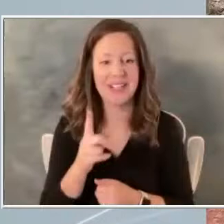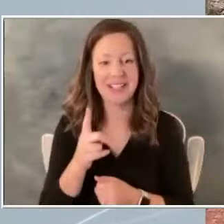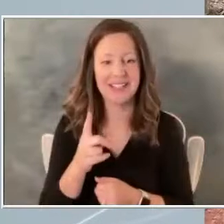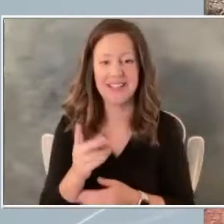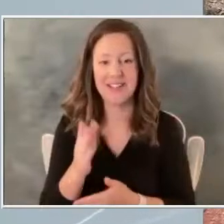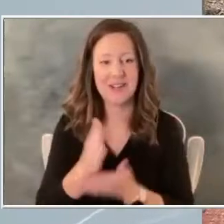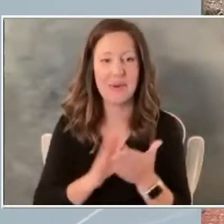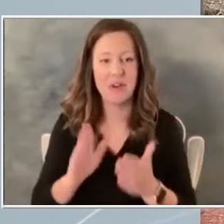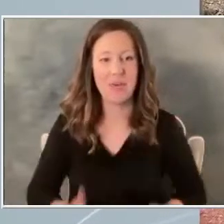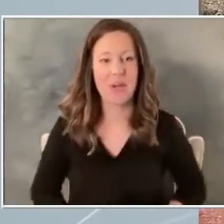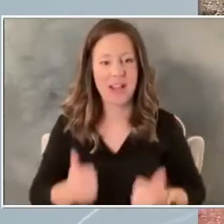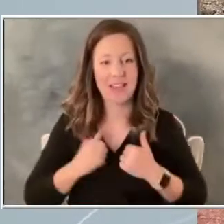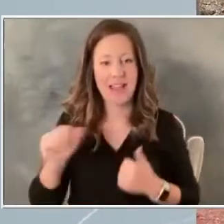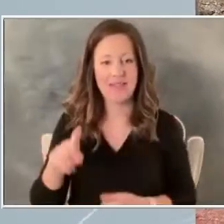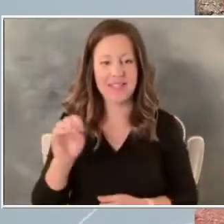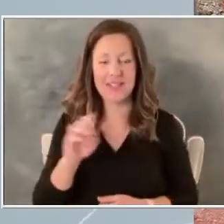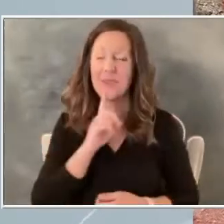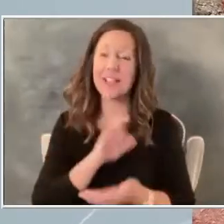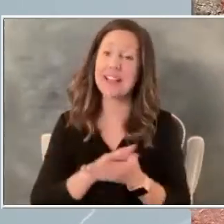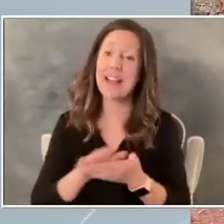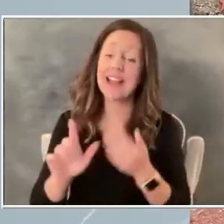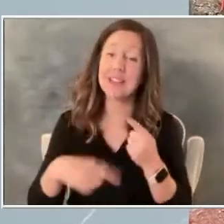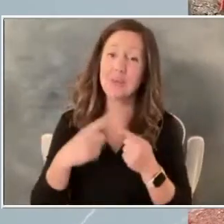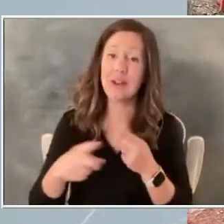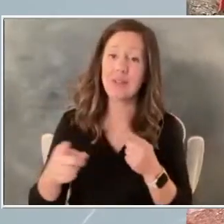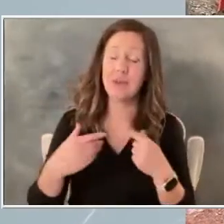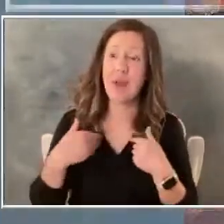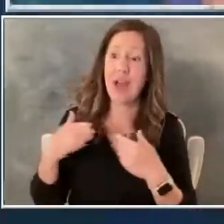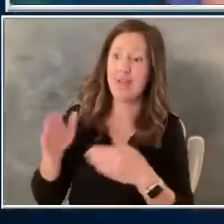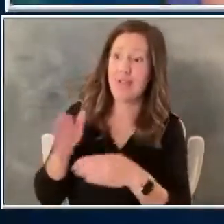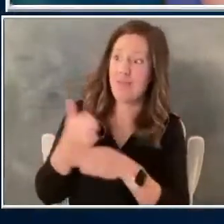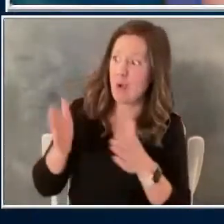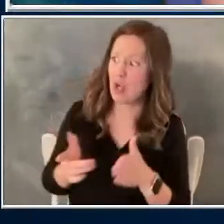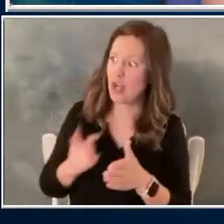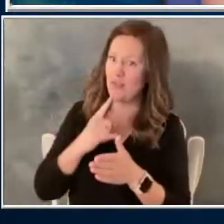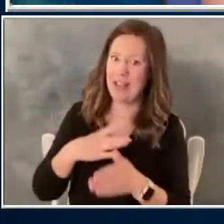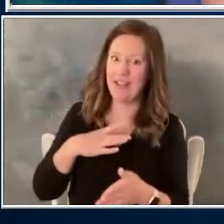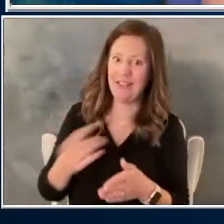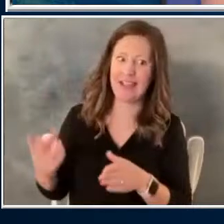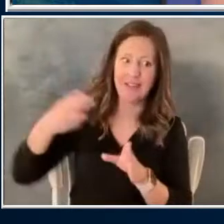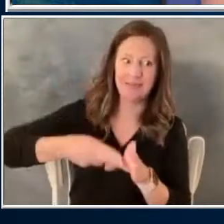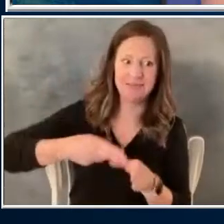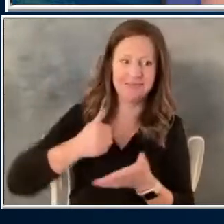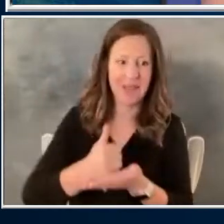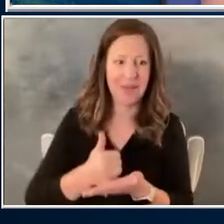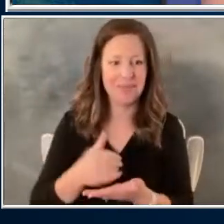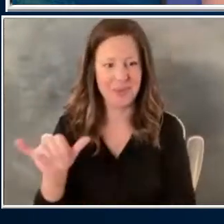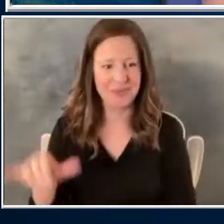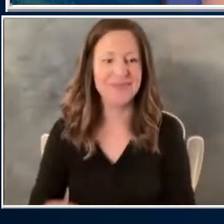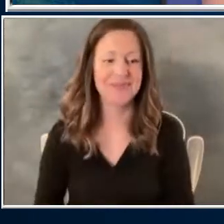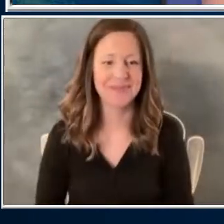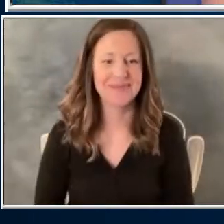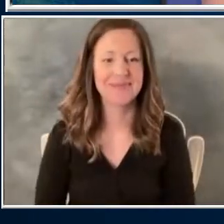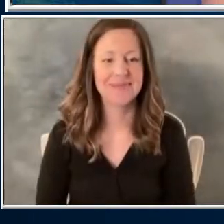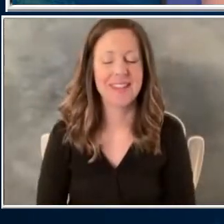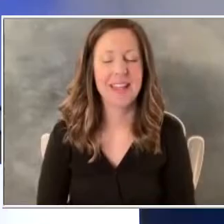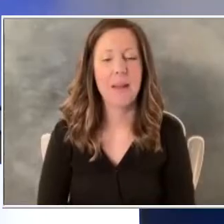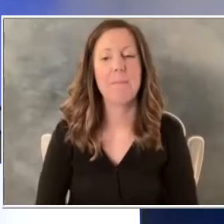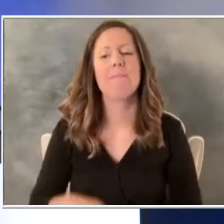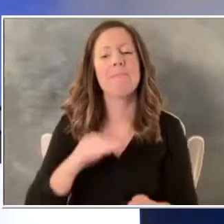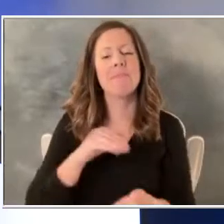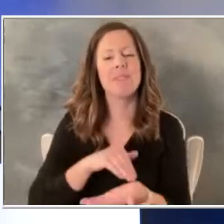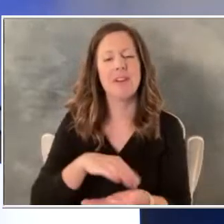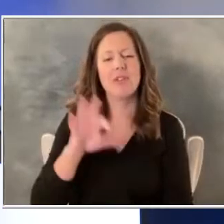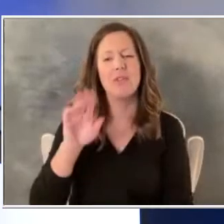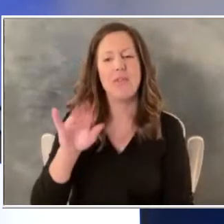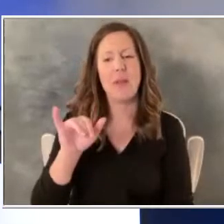And it's nice when you have a partner who likes to tag along and be healthy too. So that's great. Dr. Fabian, I was surprised to learn that there are